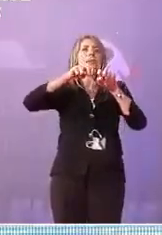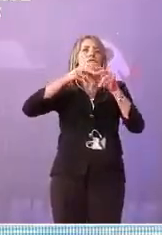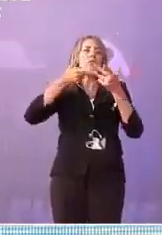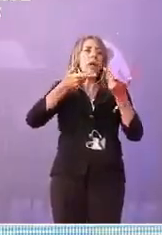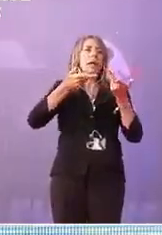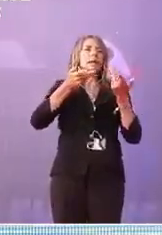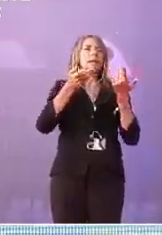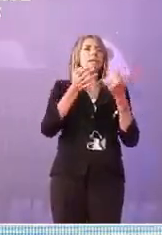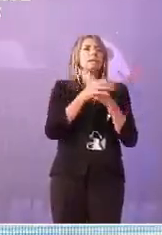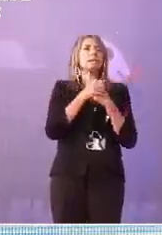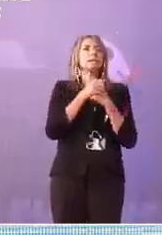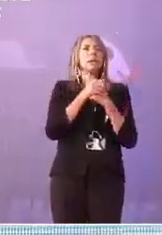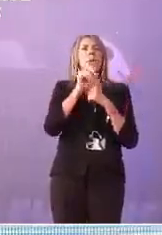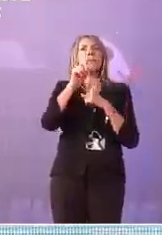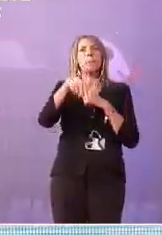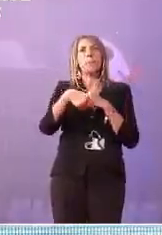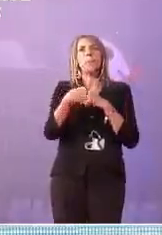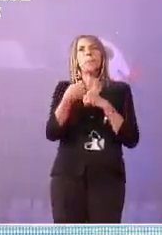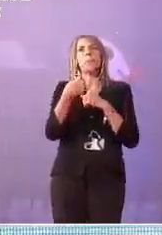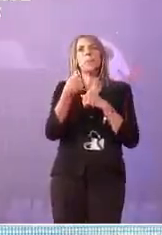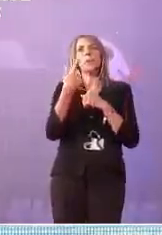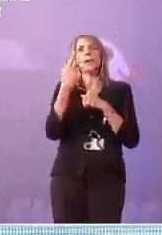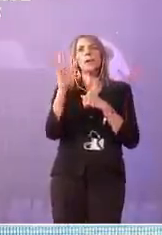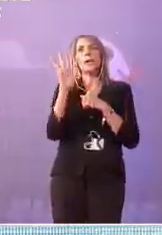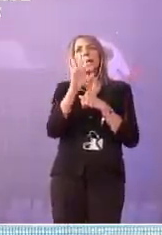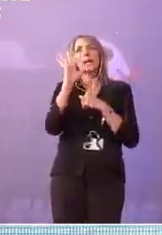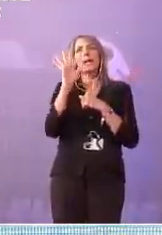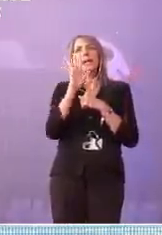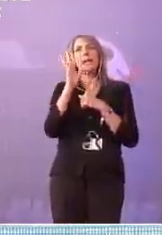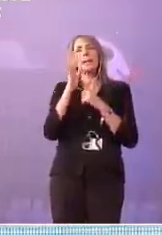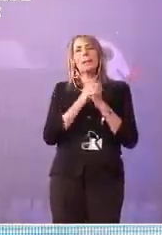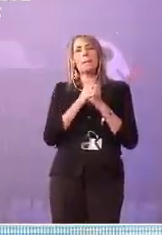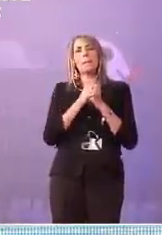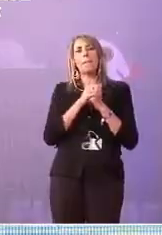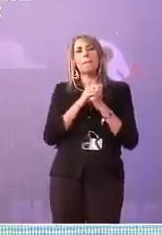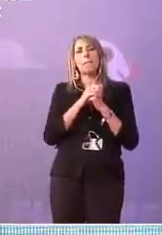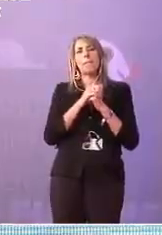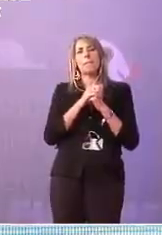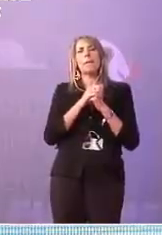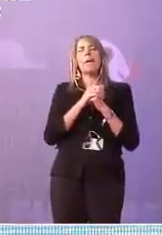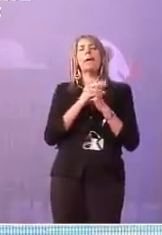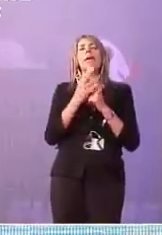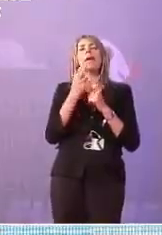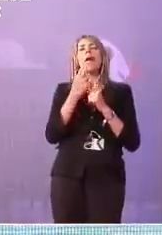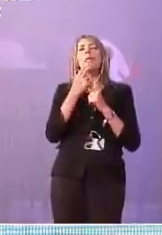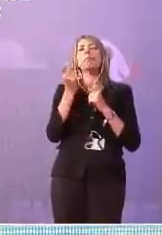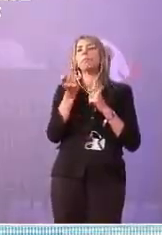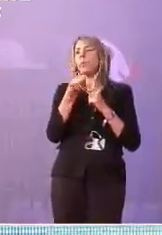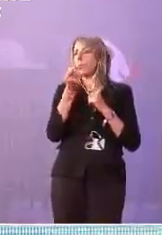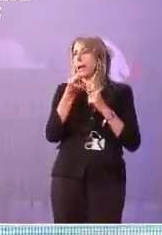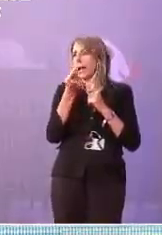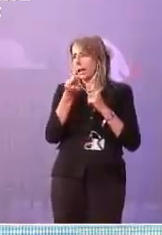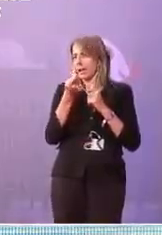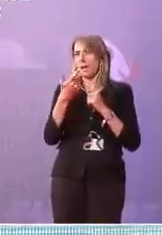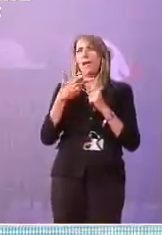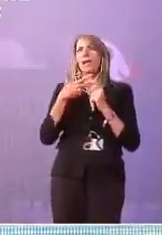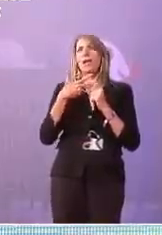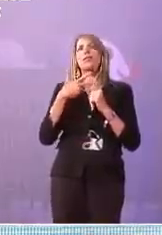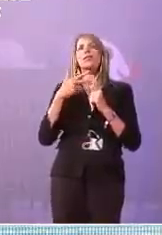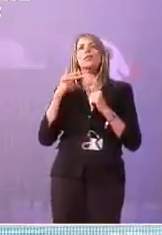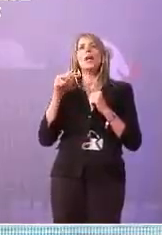firefighting. So there is a B2B market where we go direct, while for the individuals is much more the digital